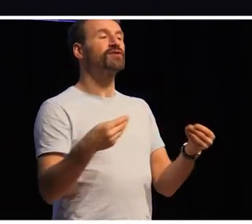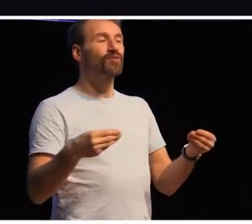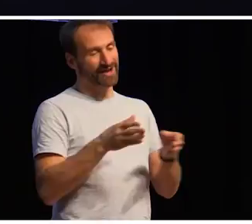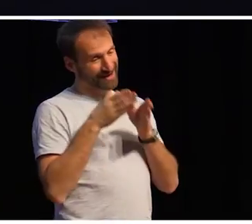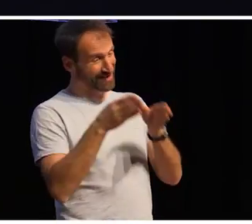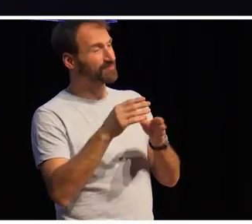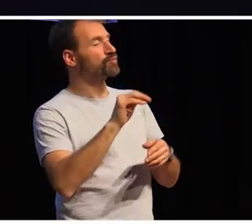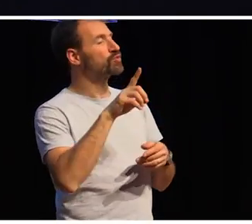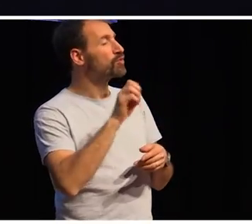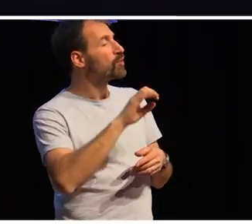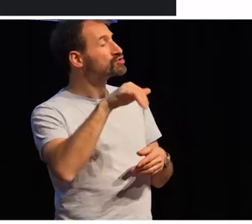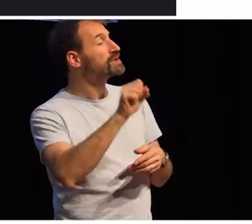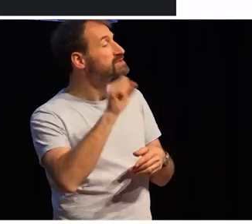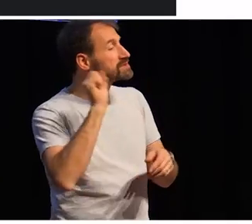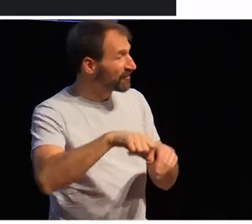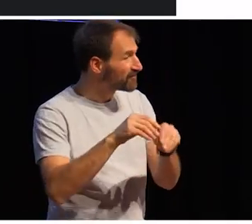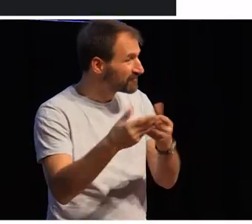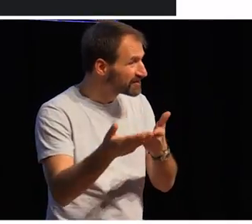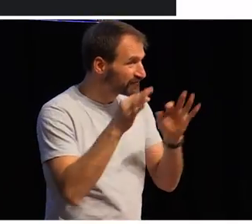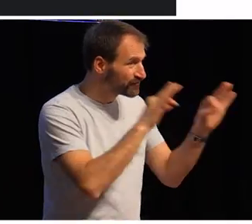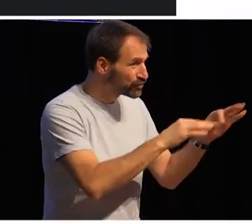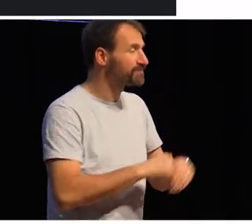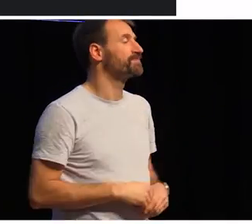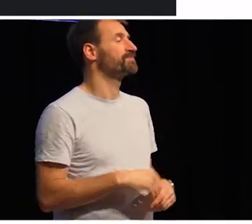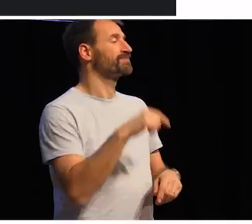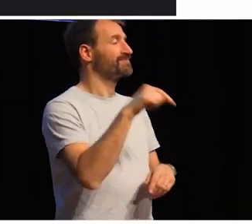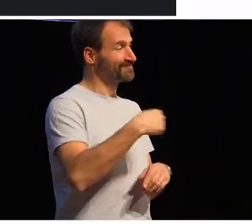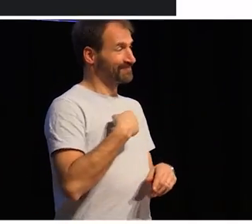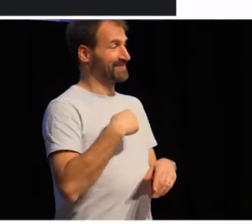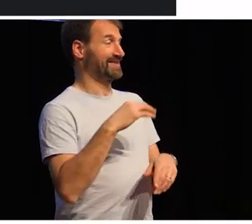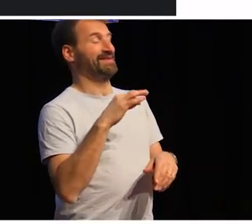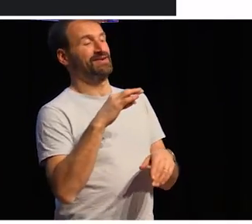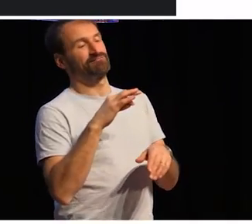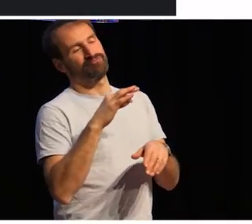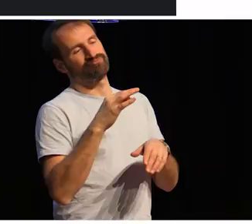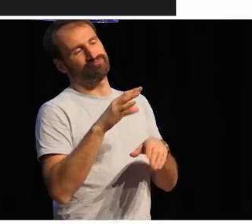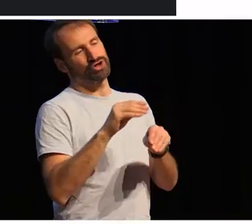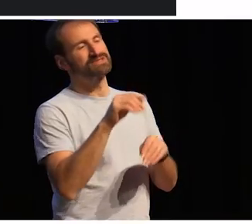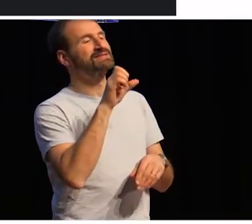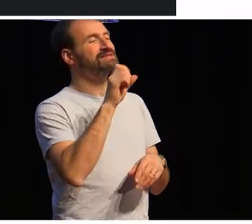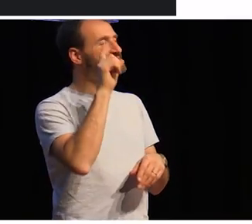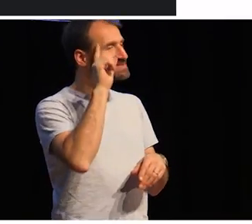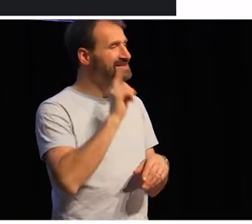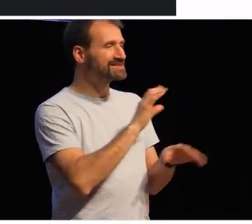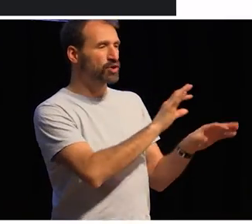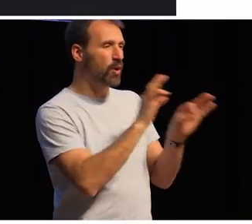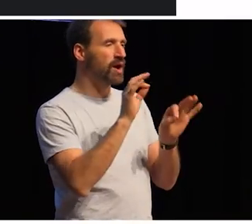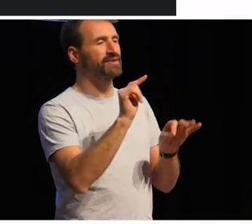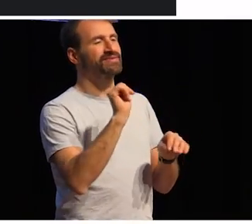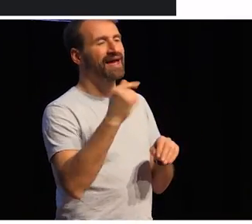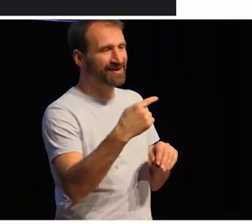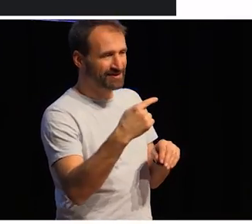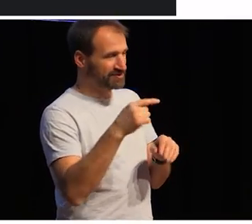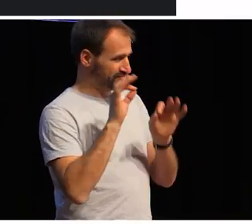use. So here I'm using sensor tag in this case. And remember, what a hardware with